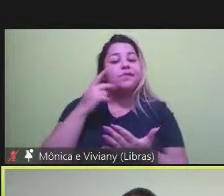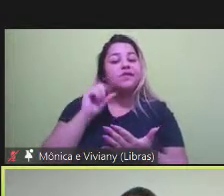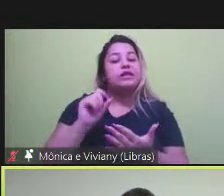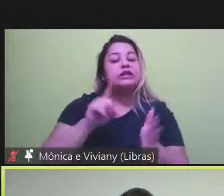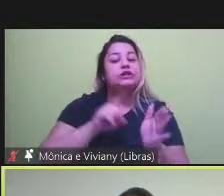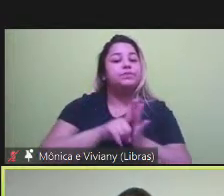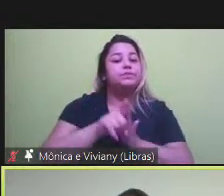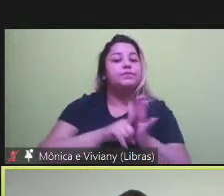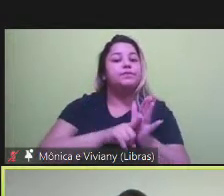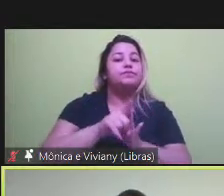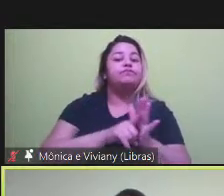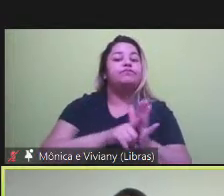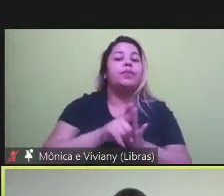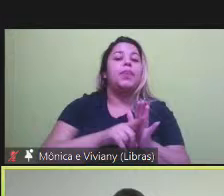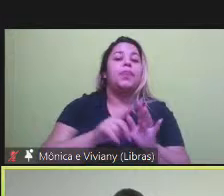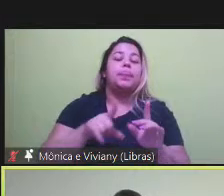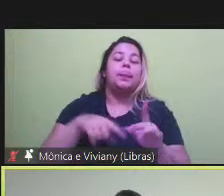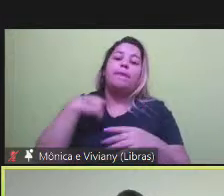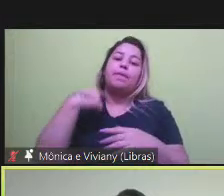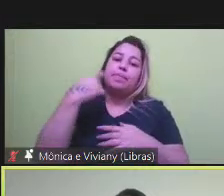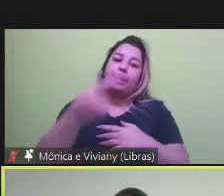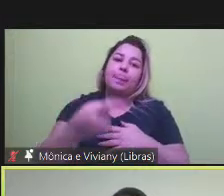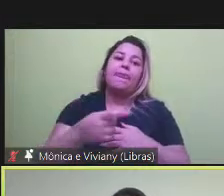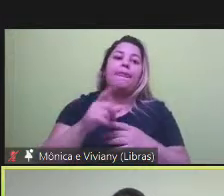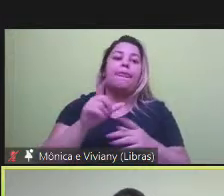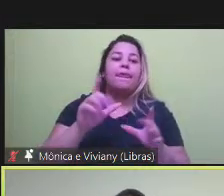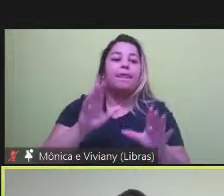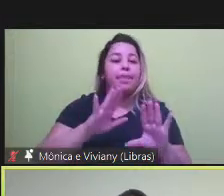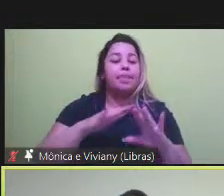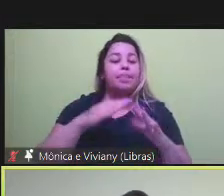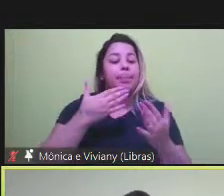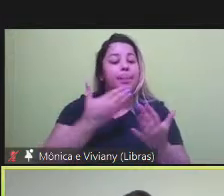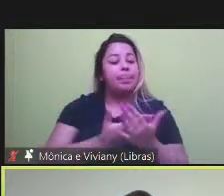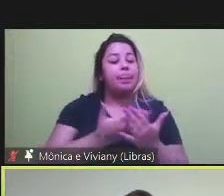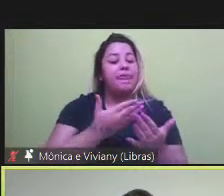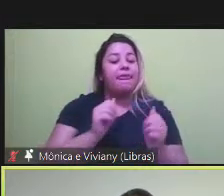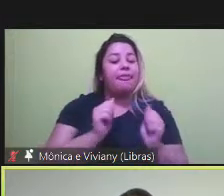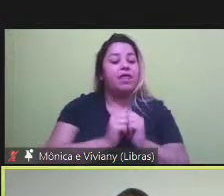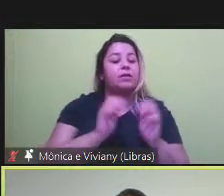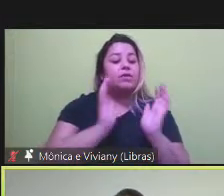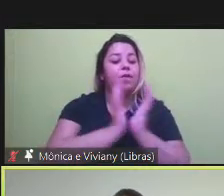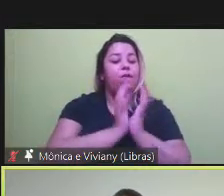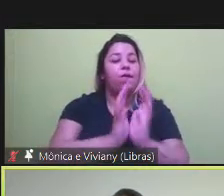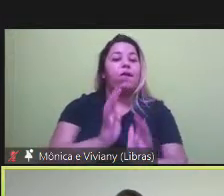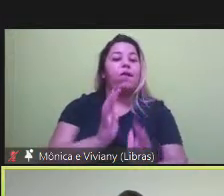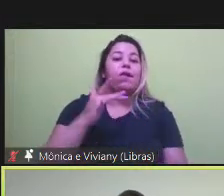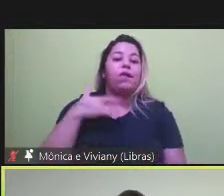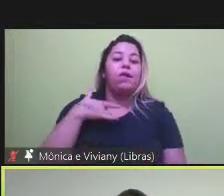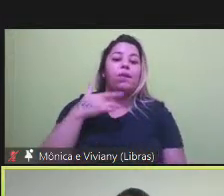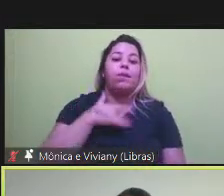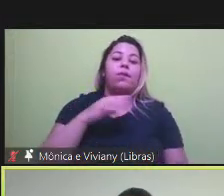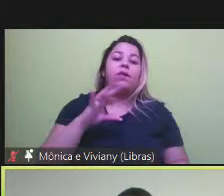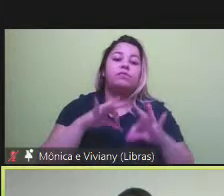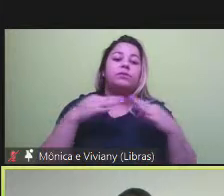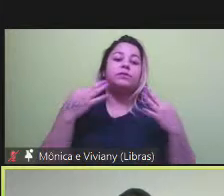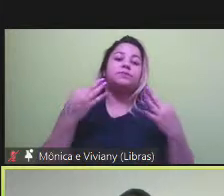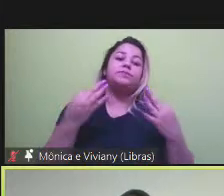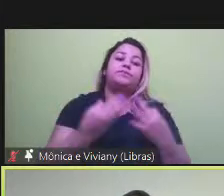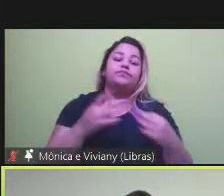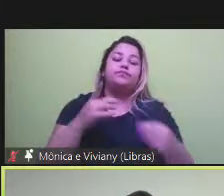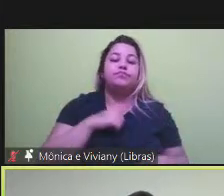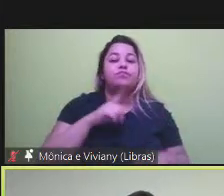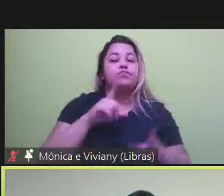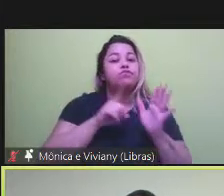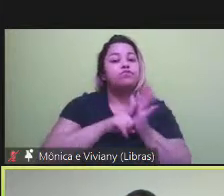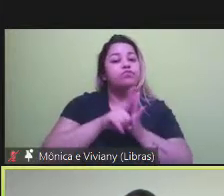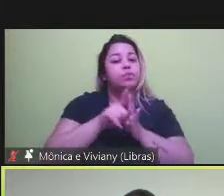able to do the planning. And then later, each school would gather with its team or family health and